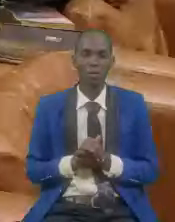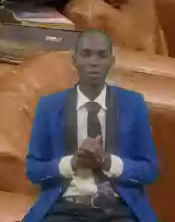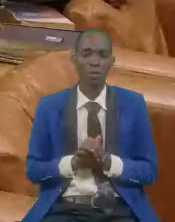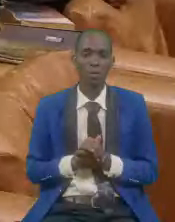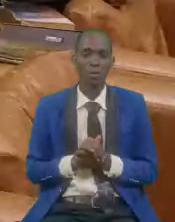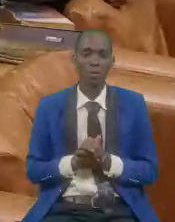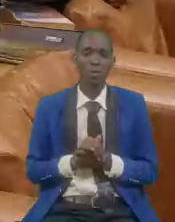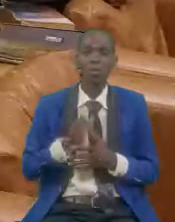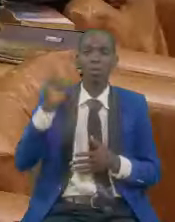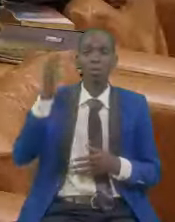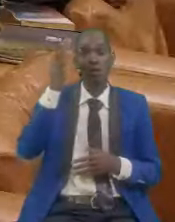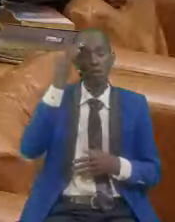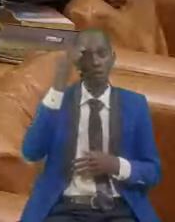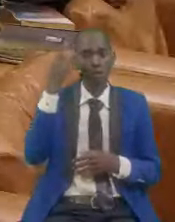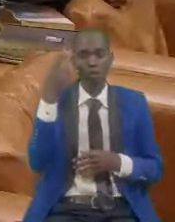naughtiness.